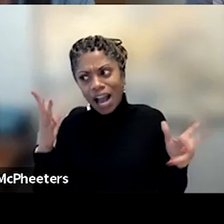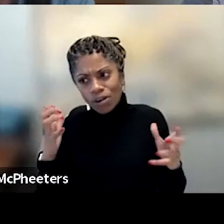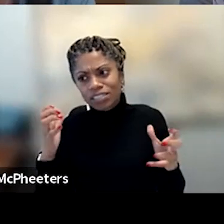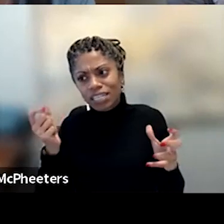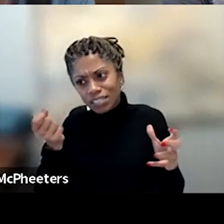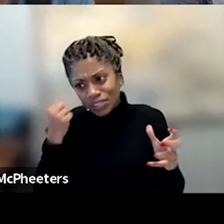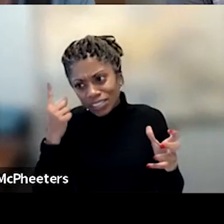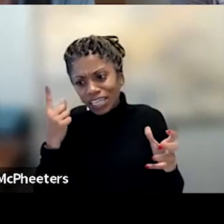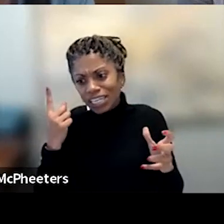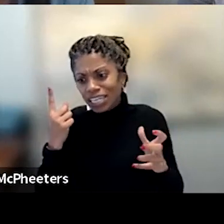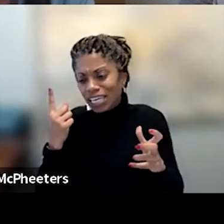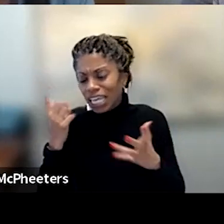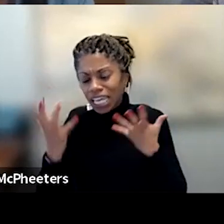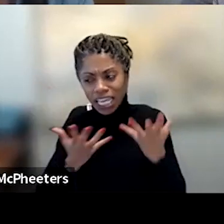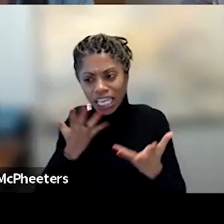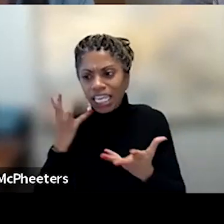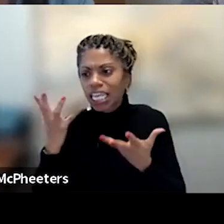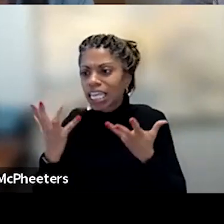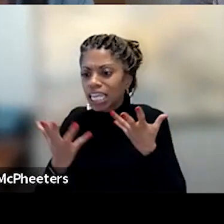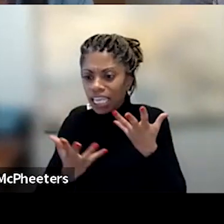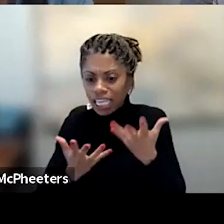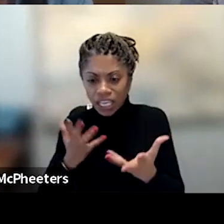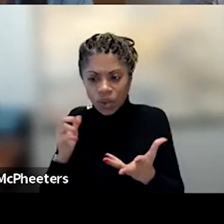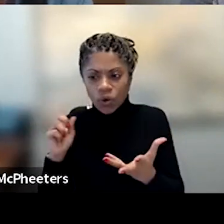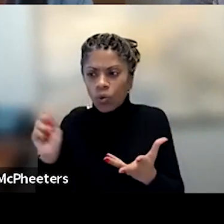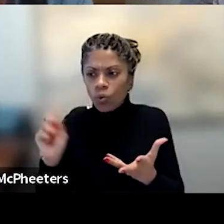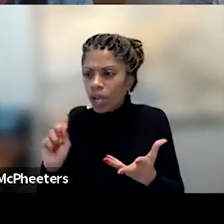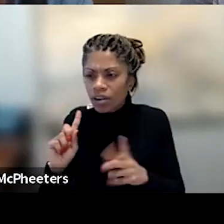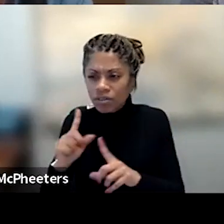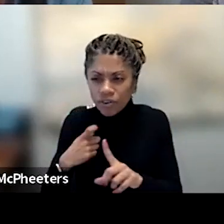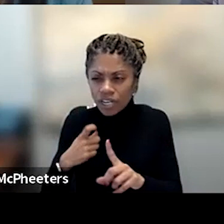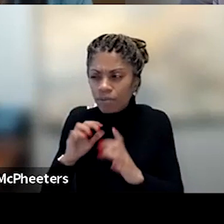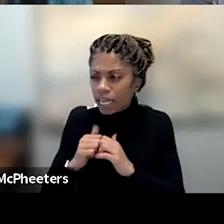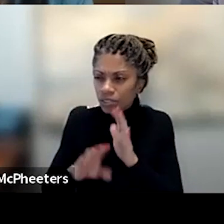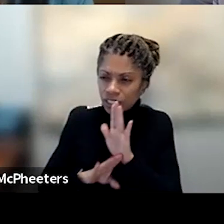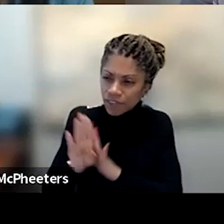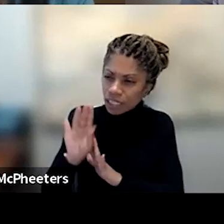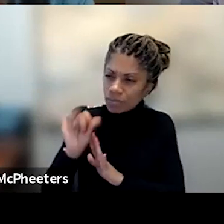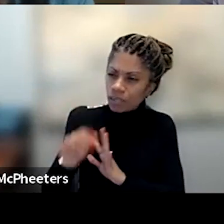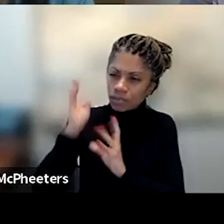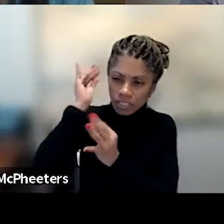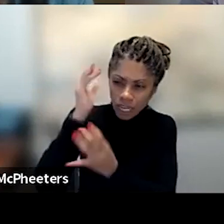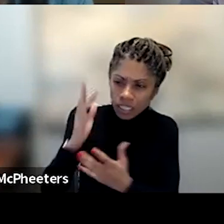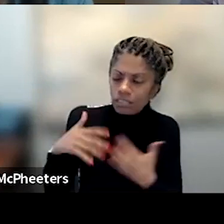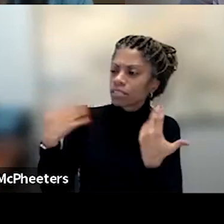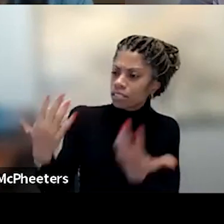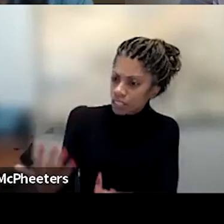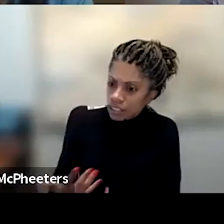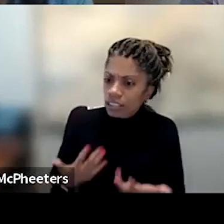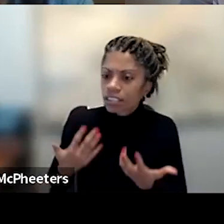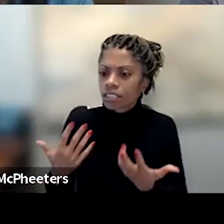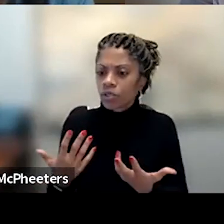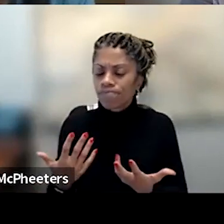wanted to try to understand where this woman is coming from. And we